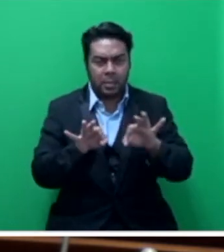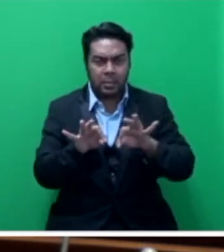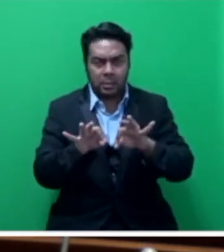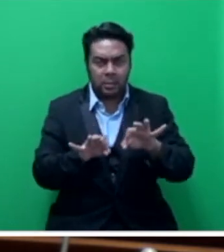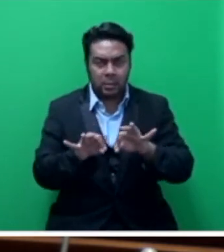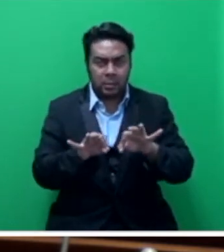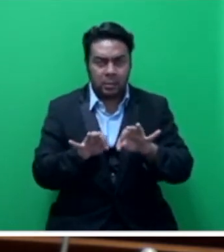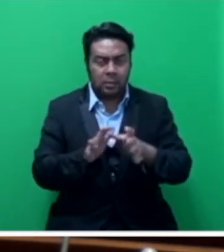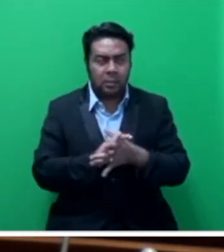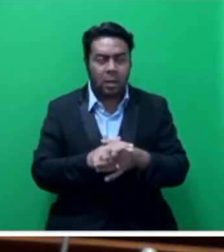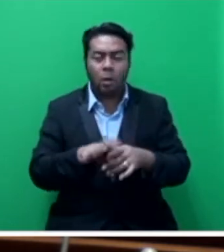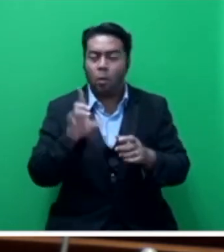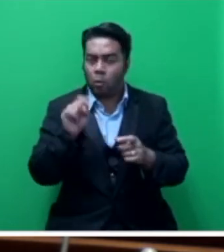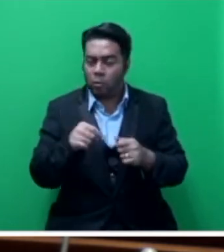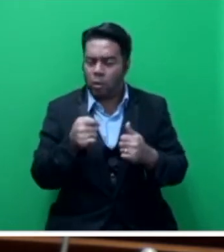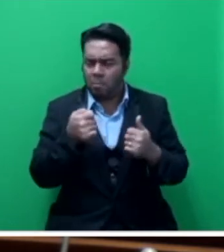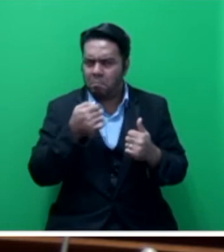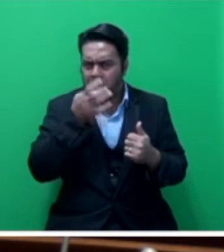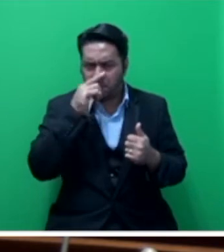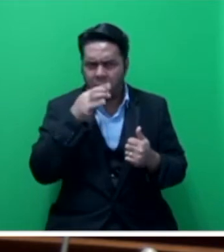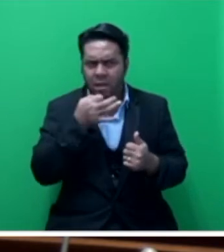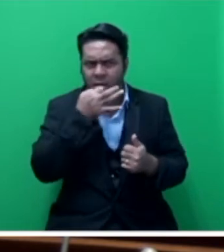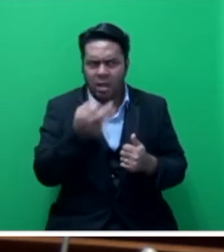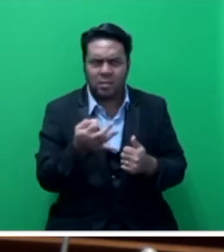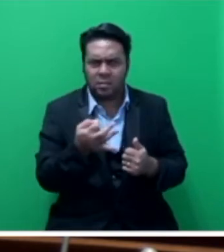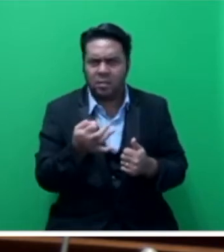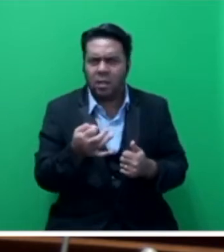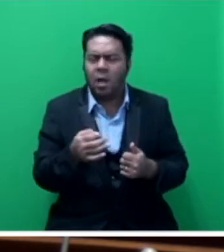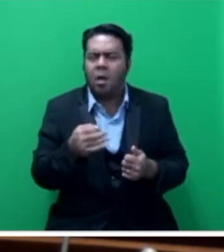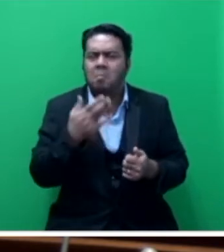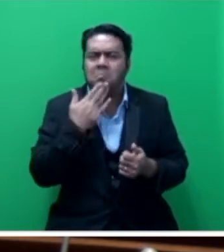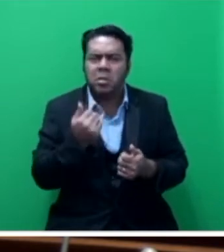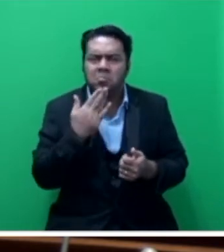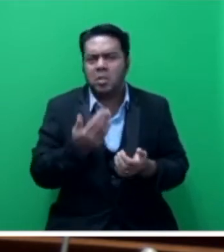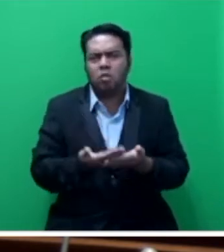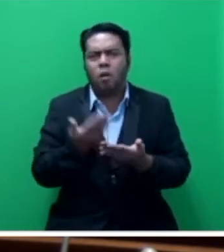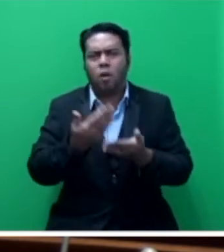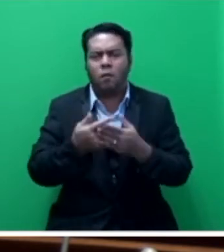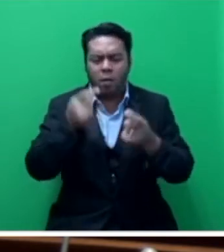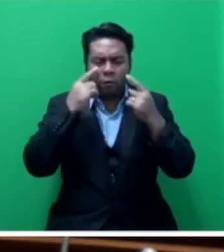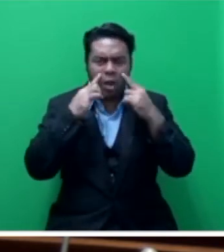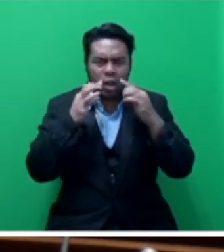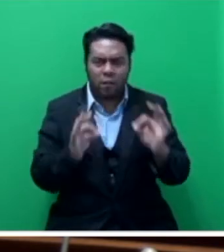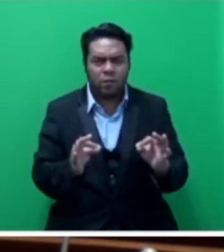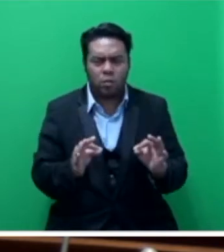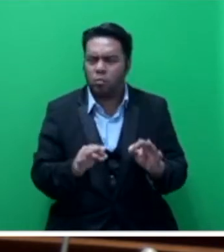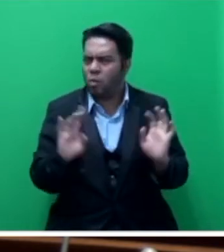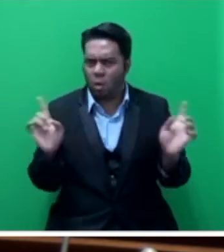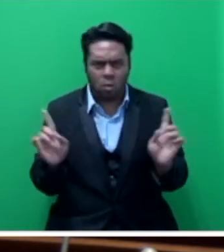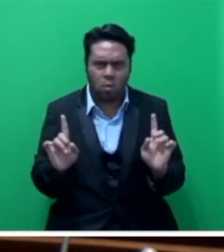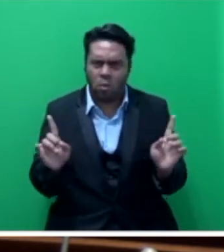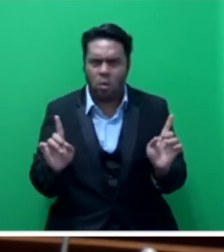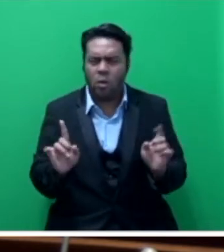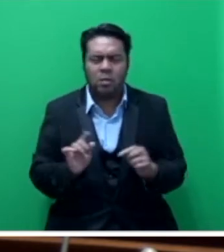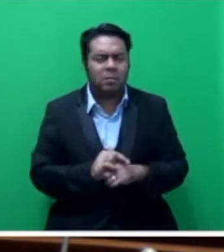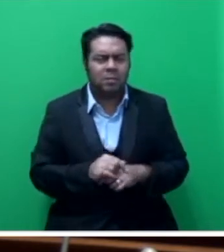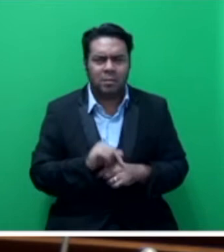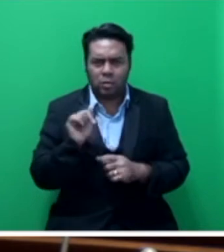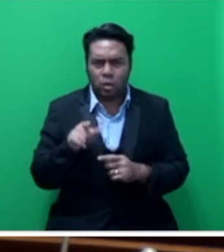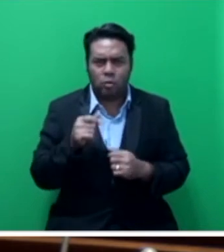beginning, reckless requests don't do us any good. Mr. Speaker, sir, as we've all heard this